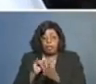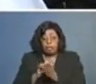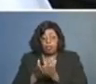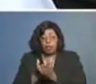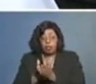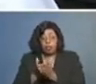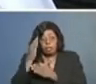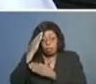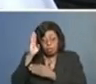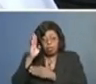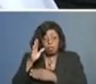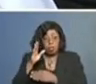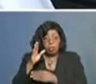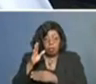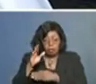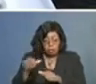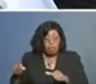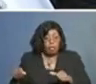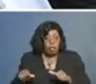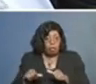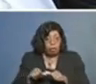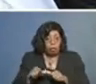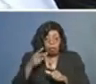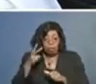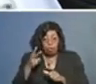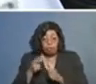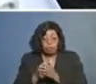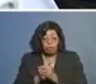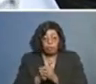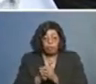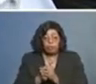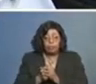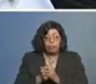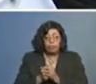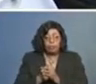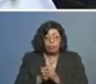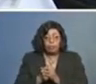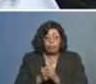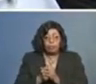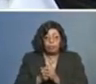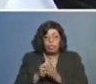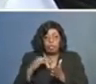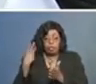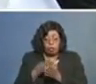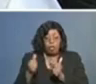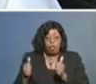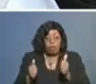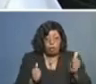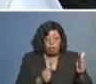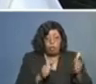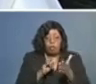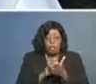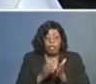assistance from the Cuban Border Patrol in apprehending that vessel on our behalf. But we ended up shadowing that vessel until she would have